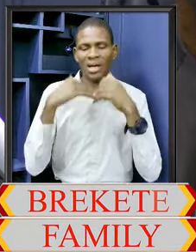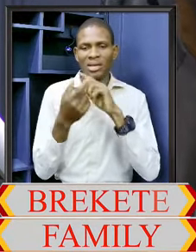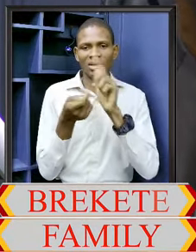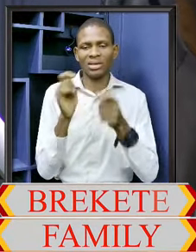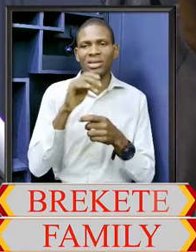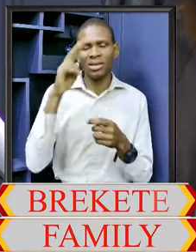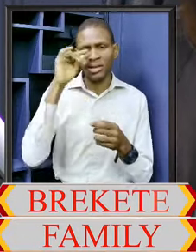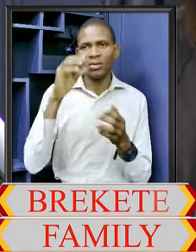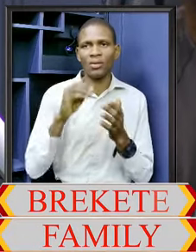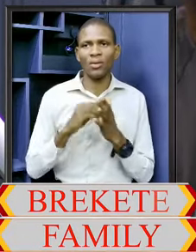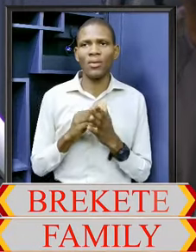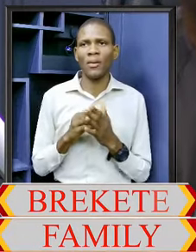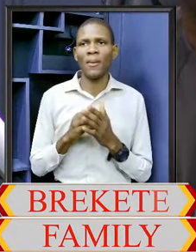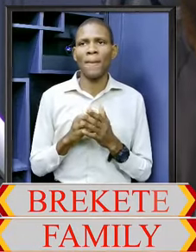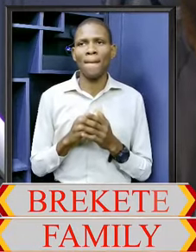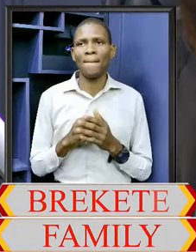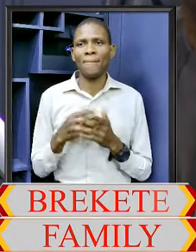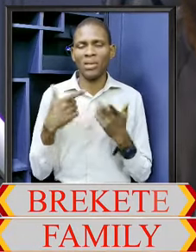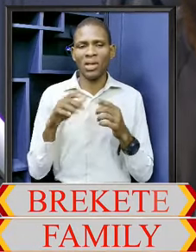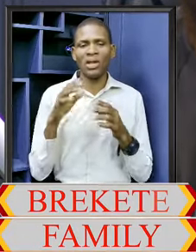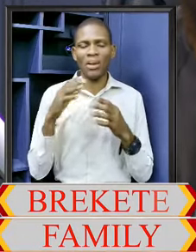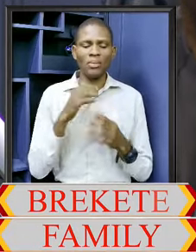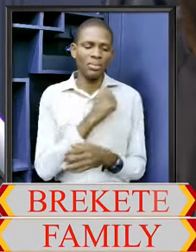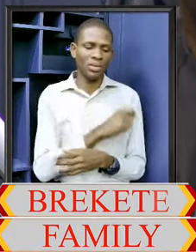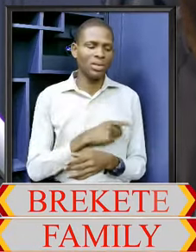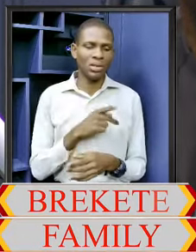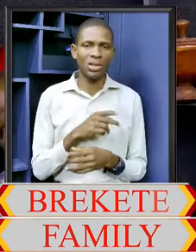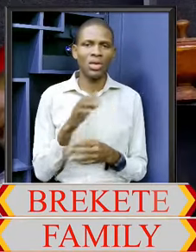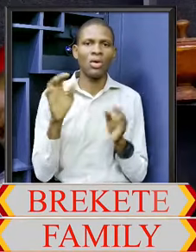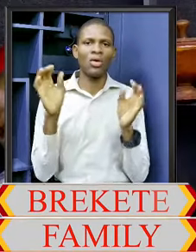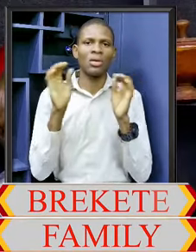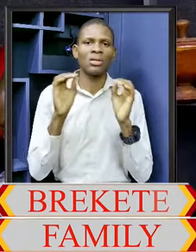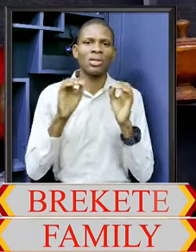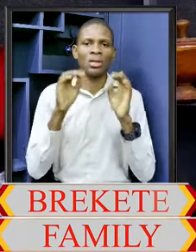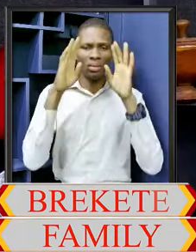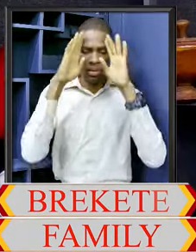serious? Yes. Because look, we appreciate ordinary president and this platform.